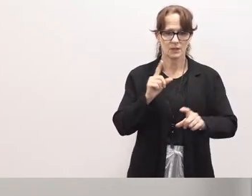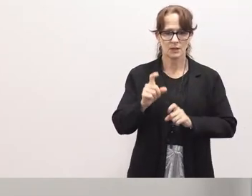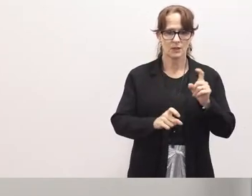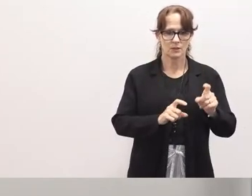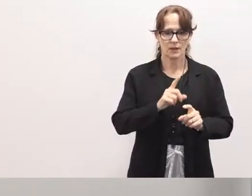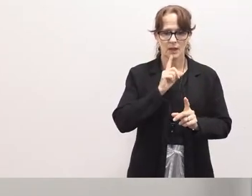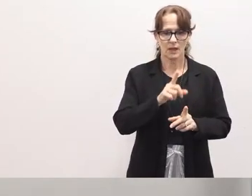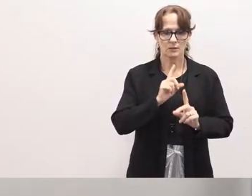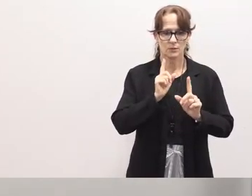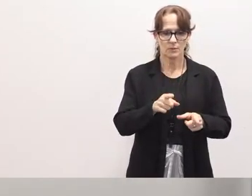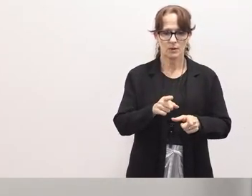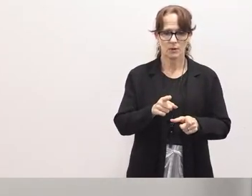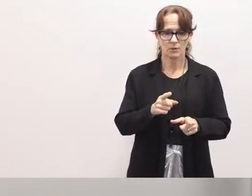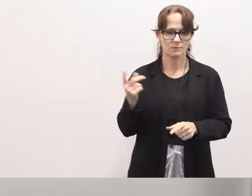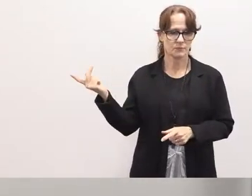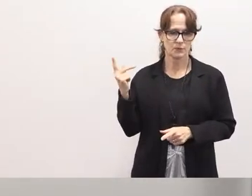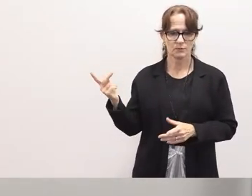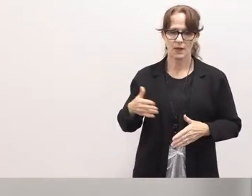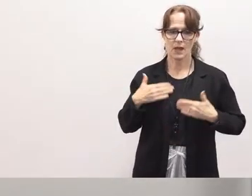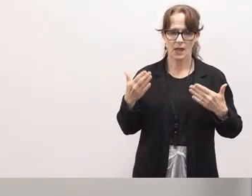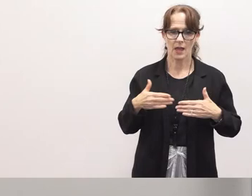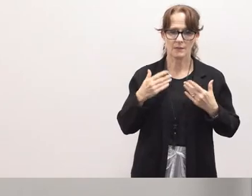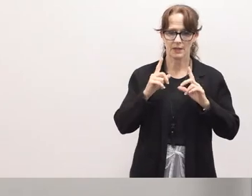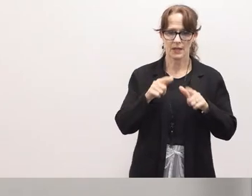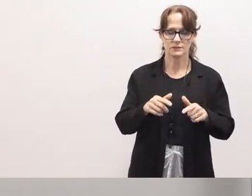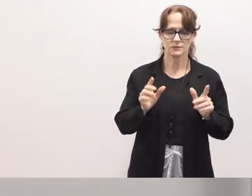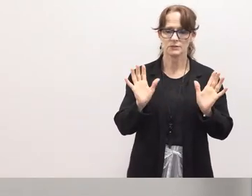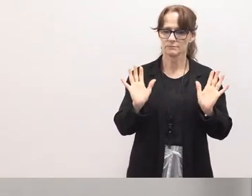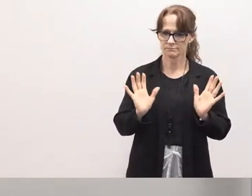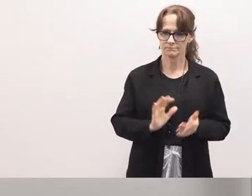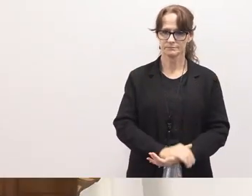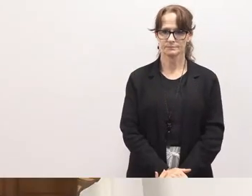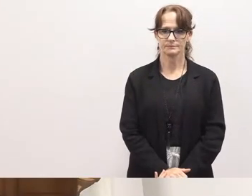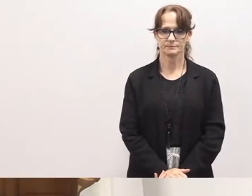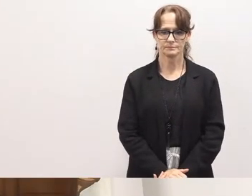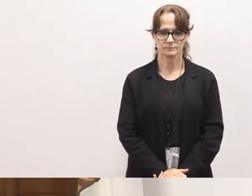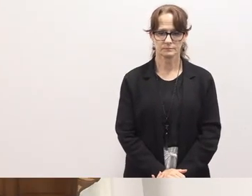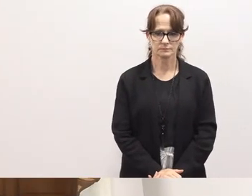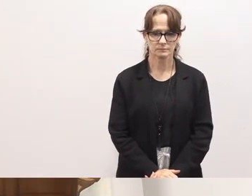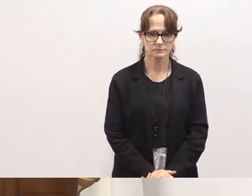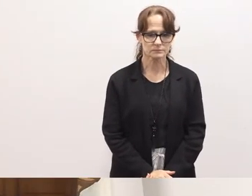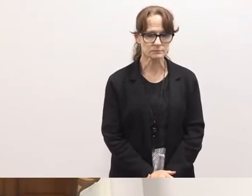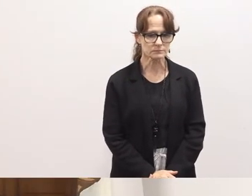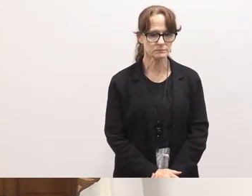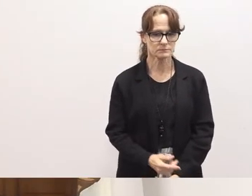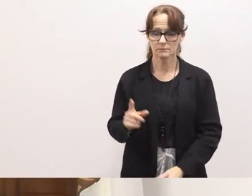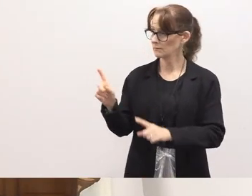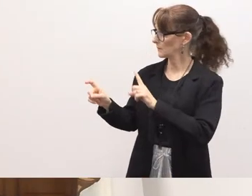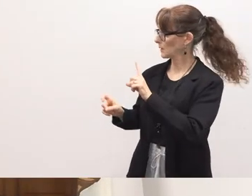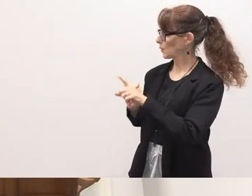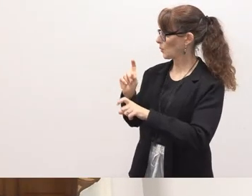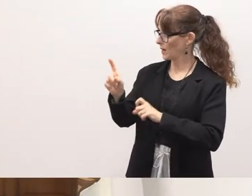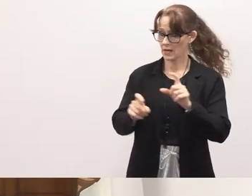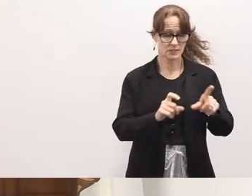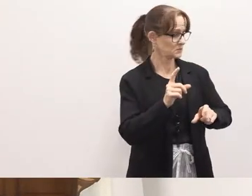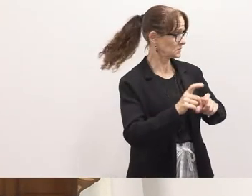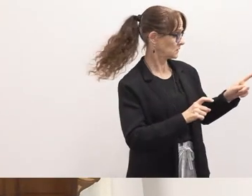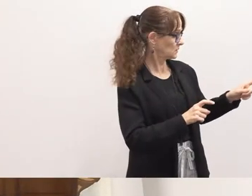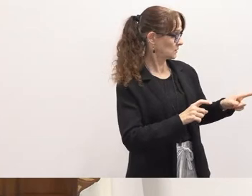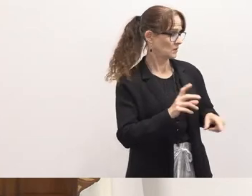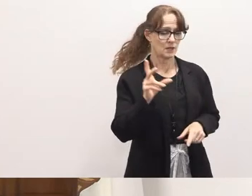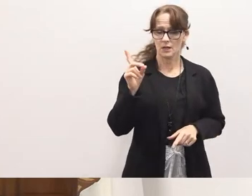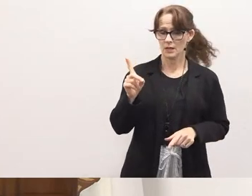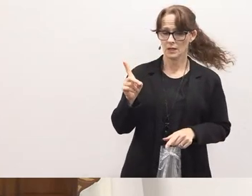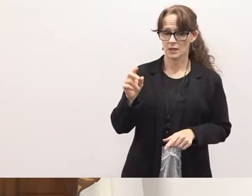actual report, Renee and I are happy to answer them. Do we have any questions? Dr. Benitez.